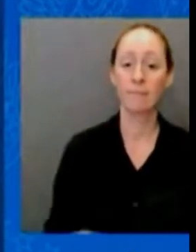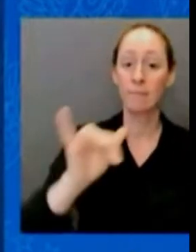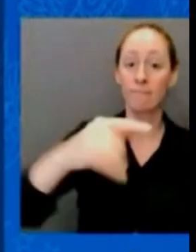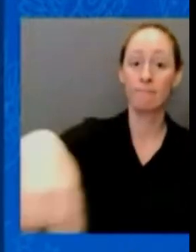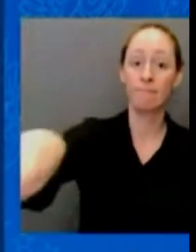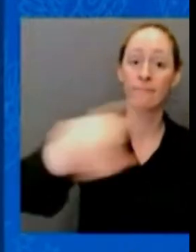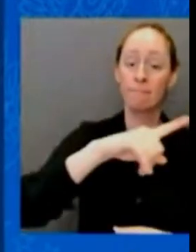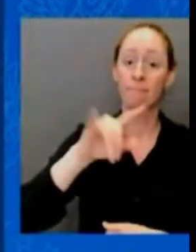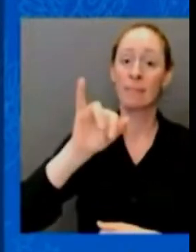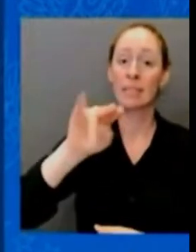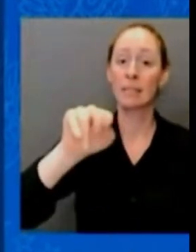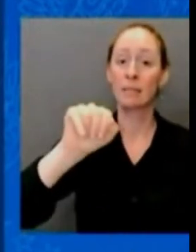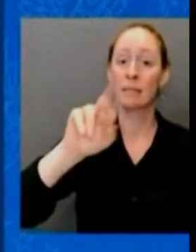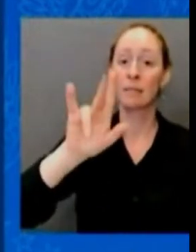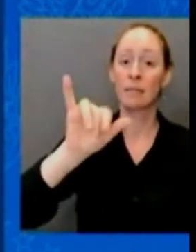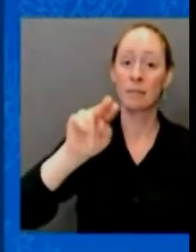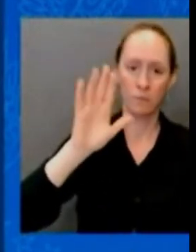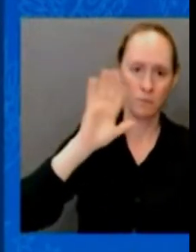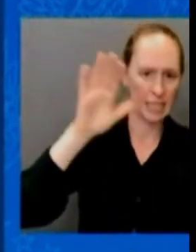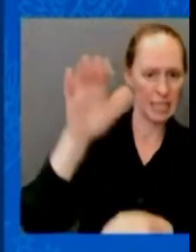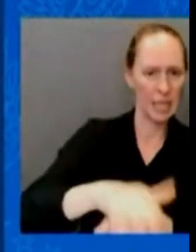month,